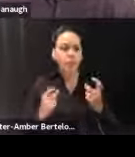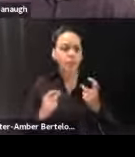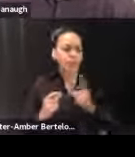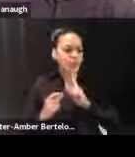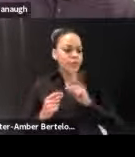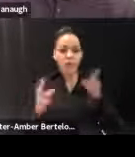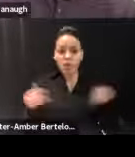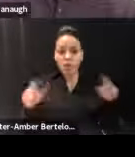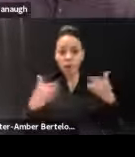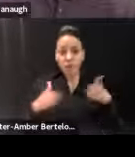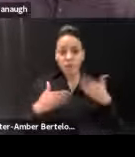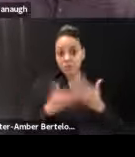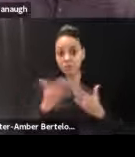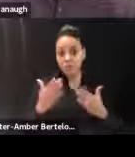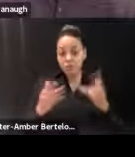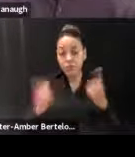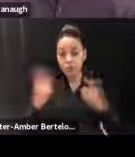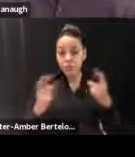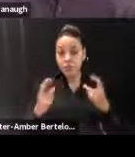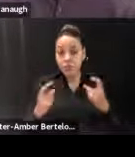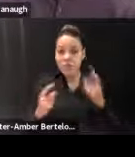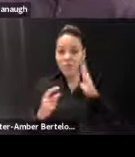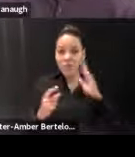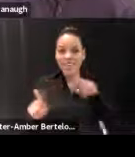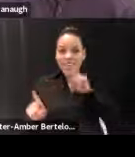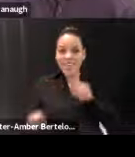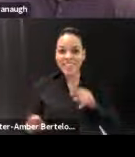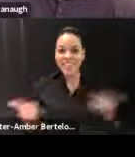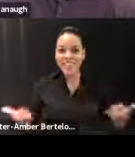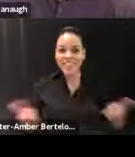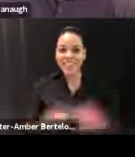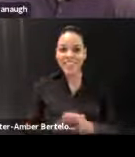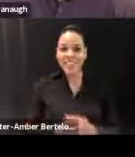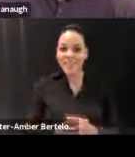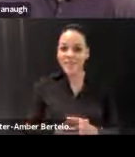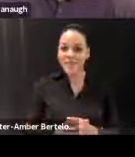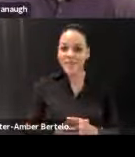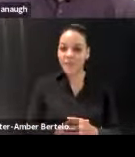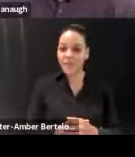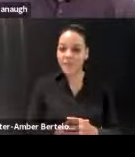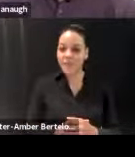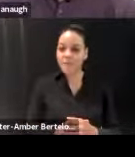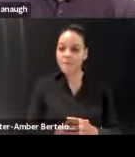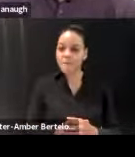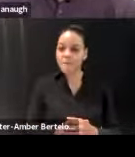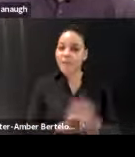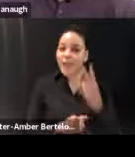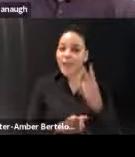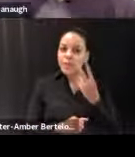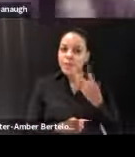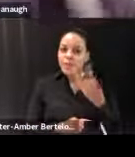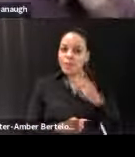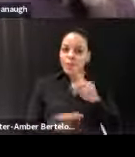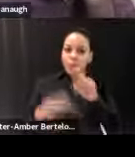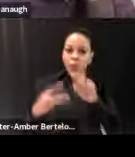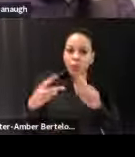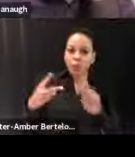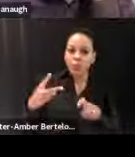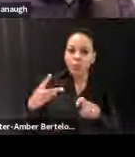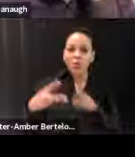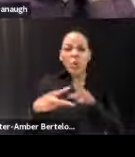some. I have here on QA, I see two, but one is really not